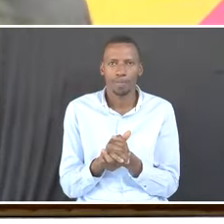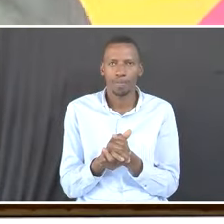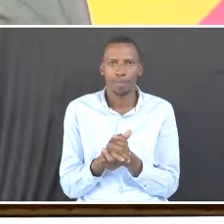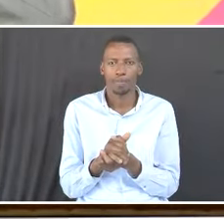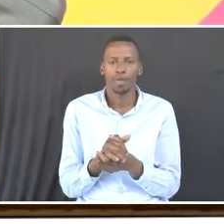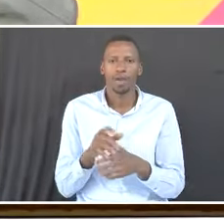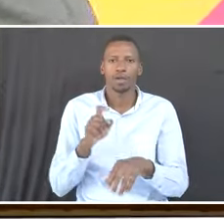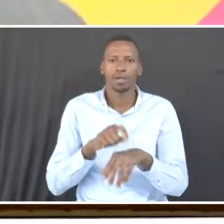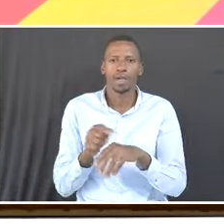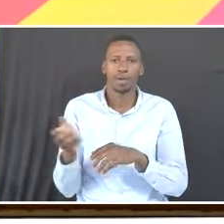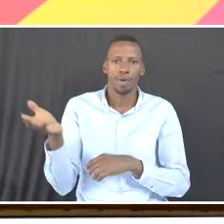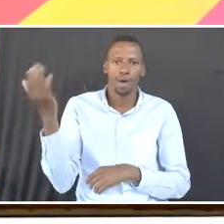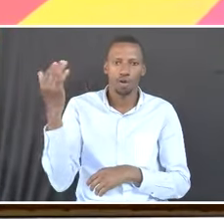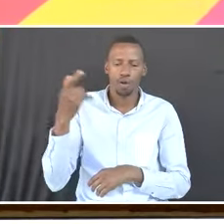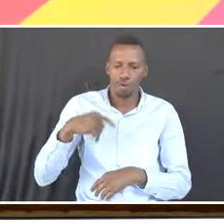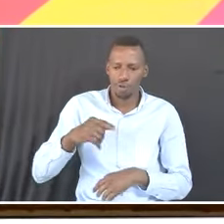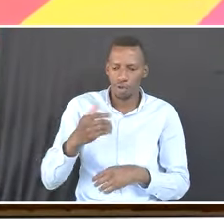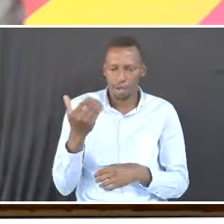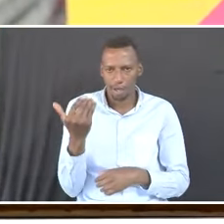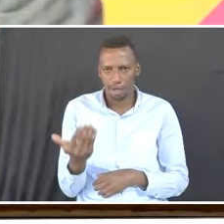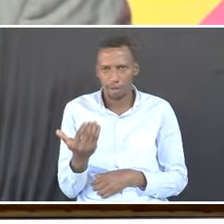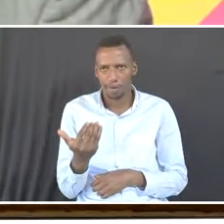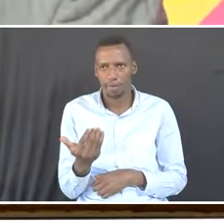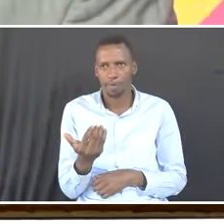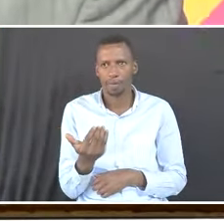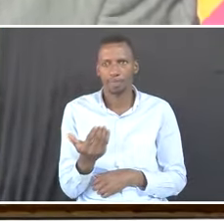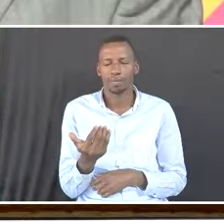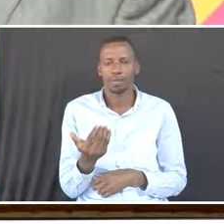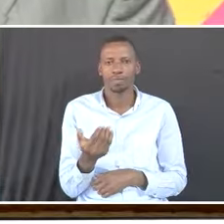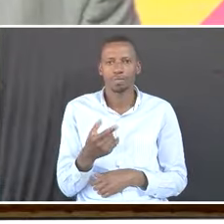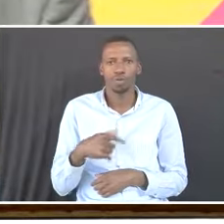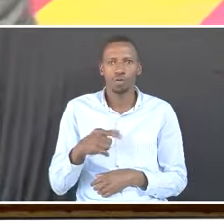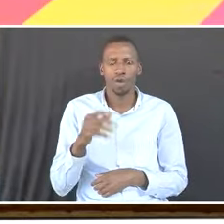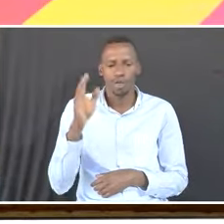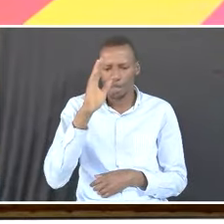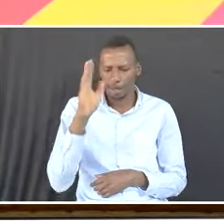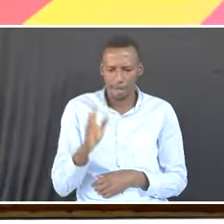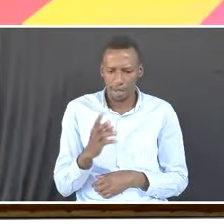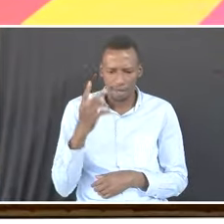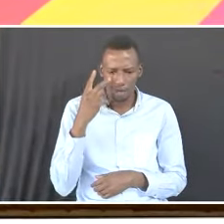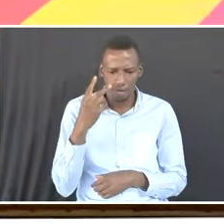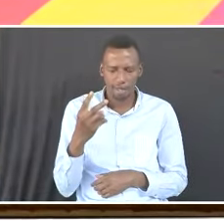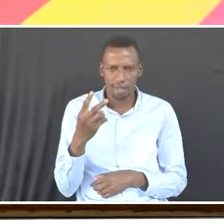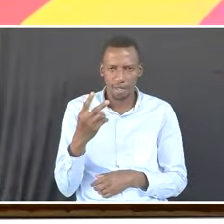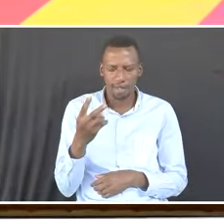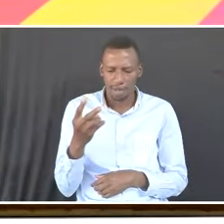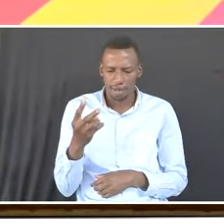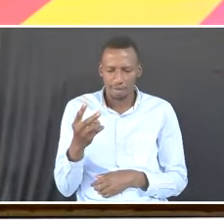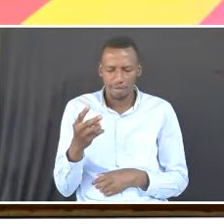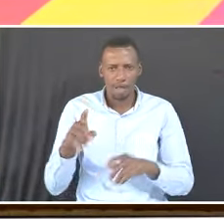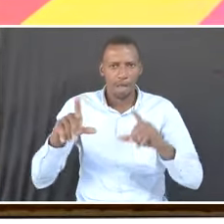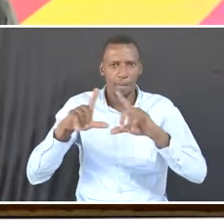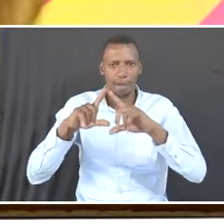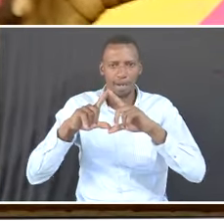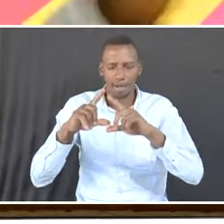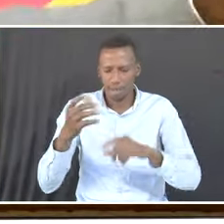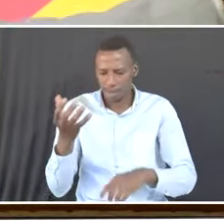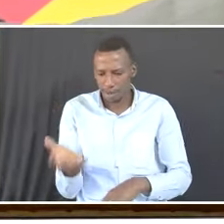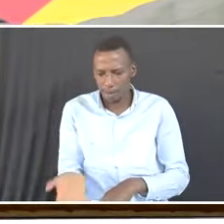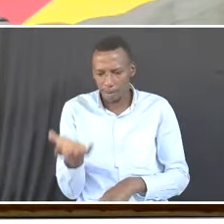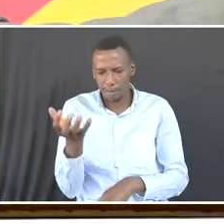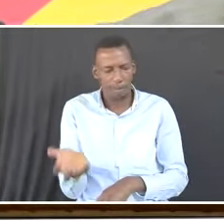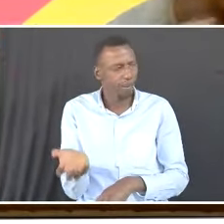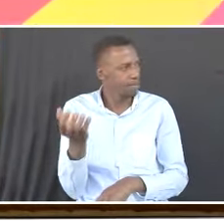When we were young, many years back, we had never seen mandazi. My fellow Ugandans,